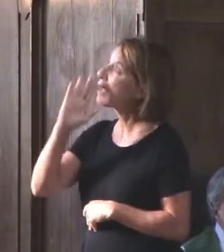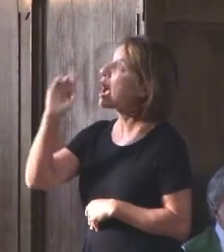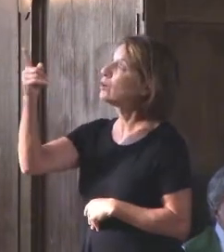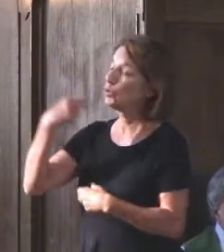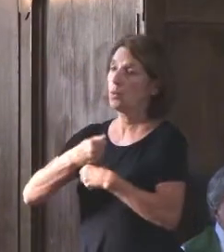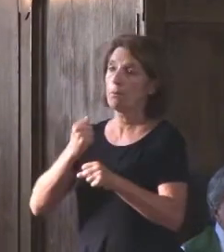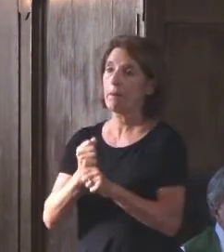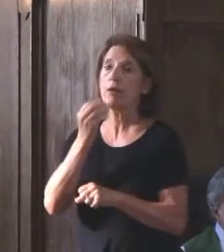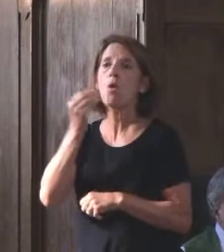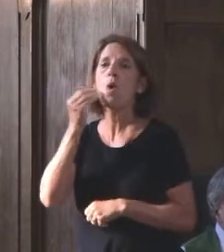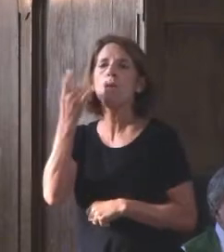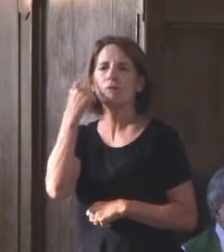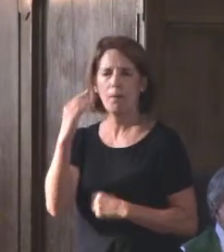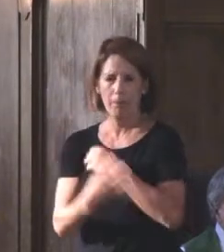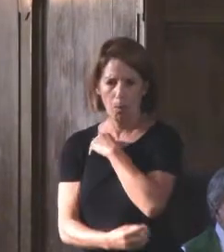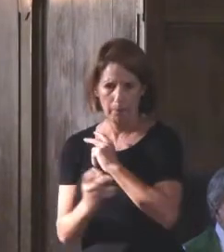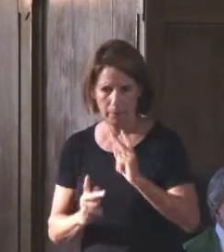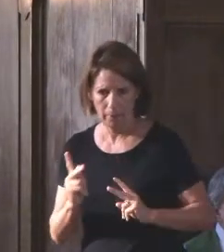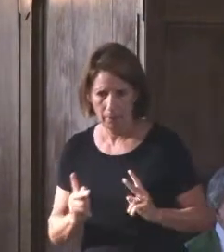made a home for the poor.